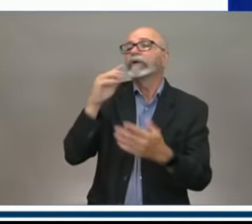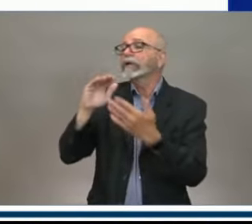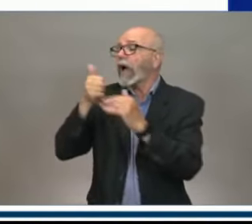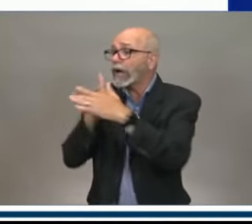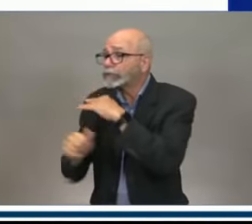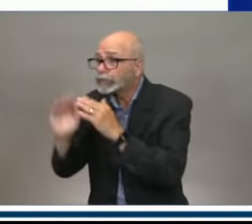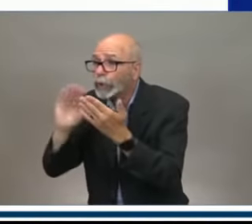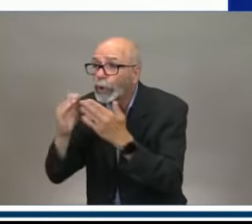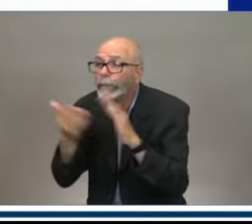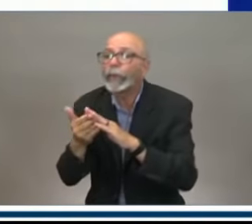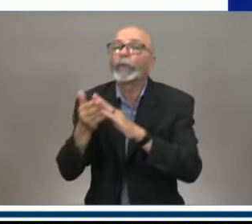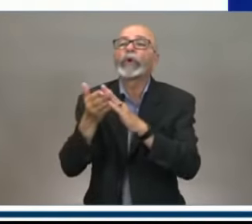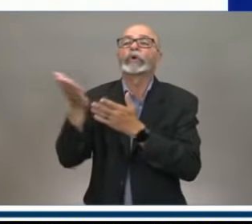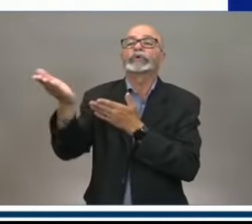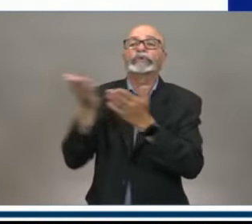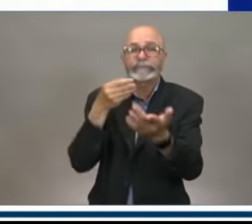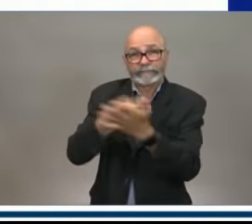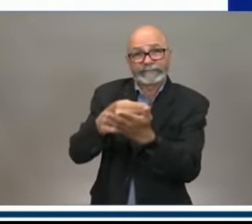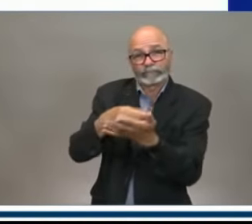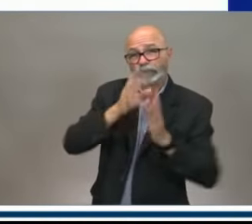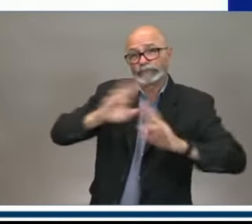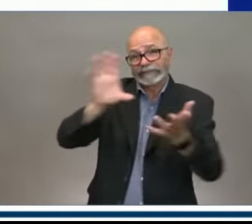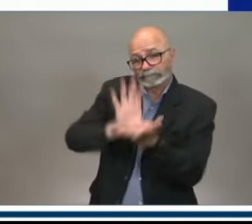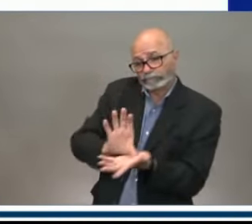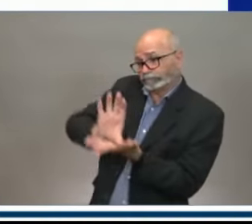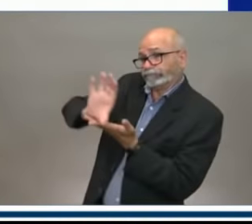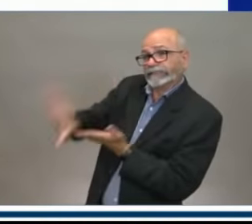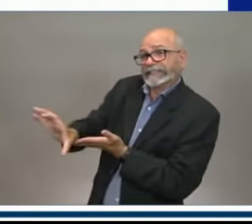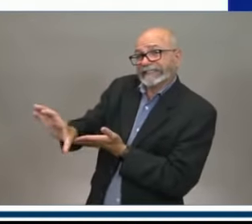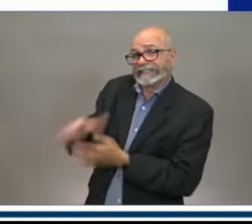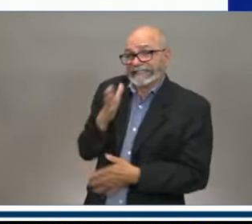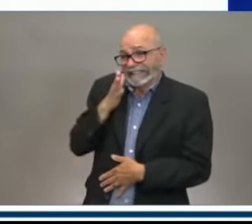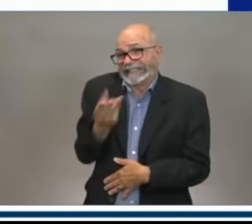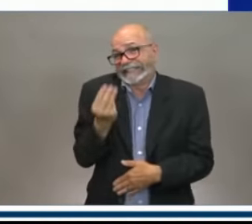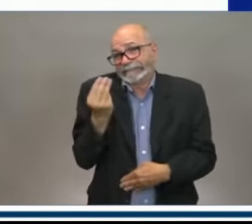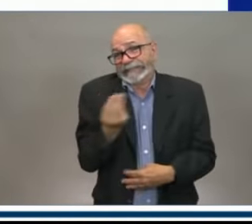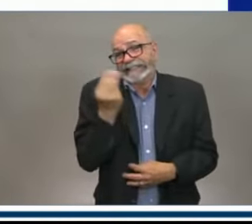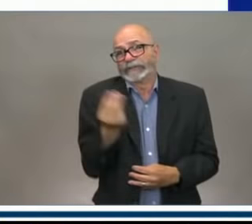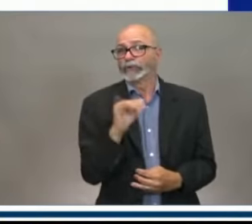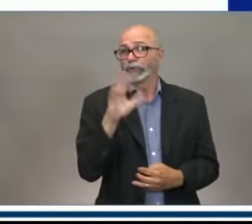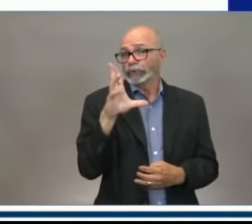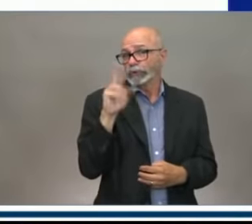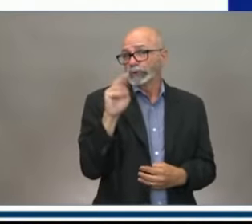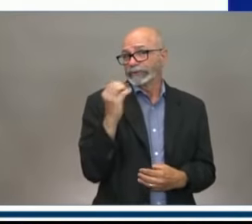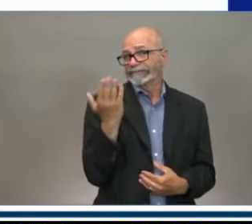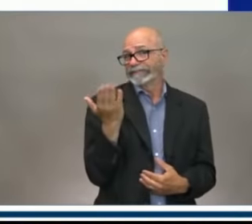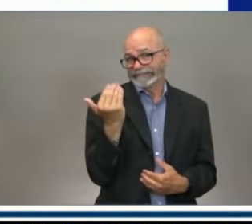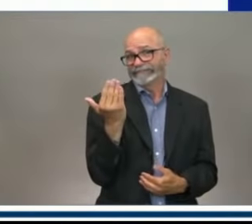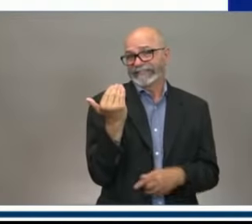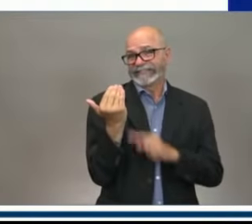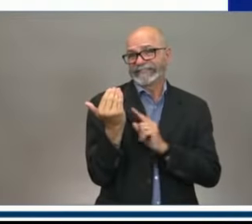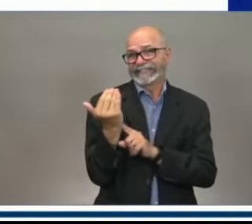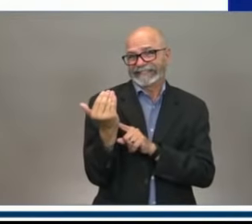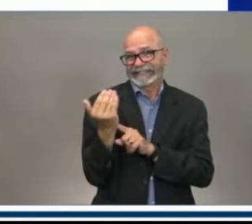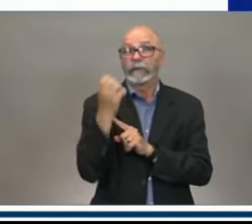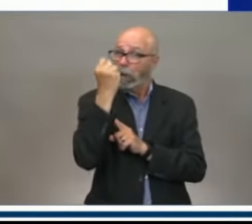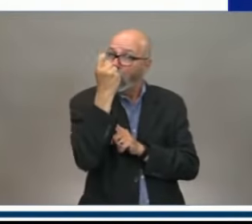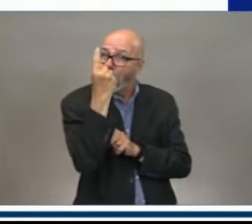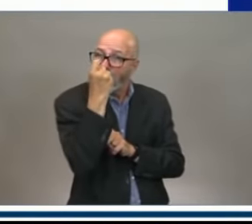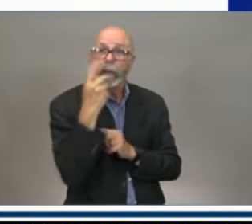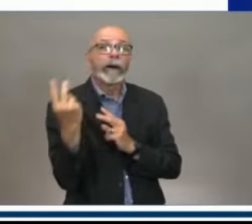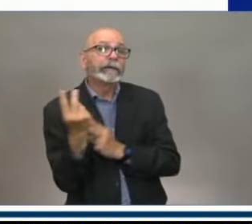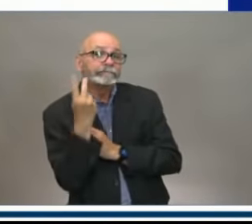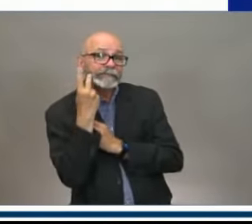Effective Monday, June 15th, visits can resume, but they must happen